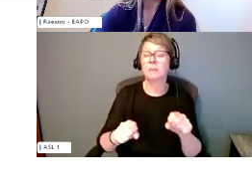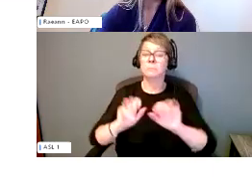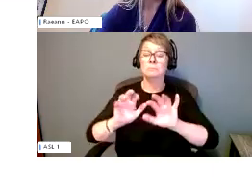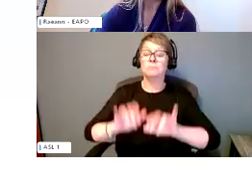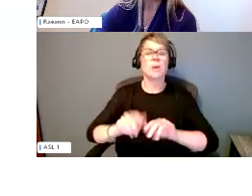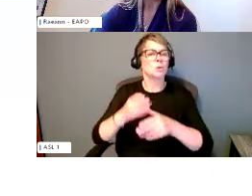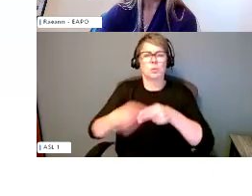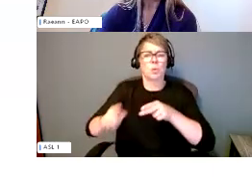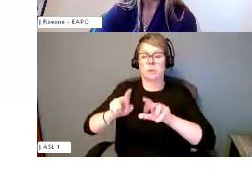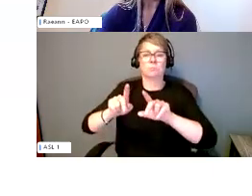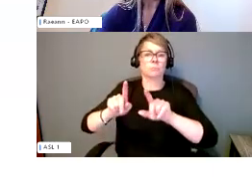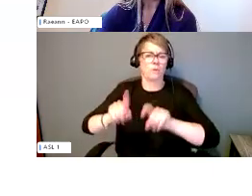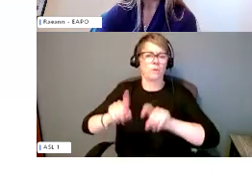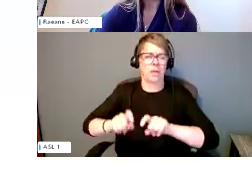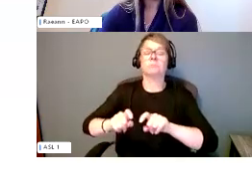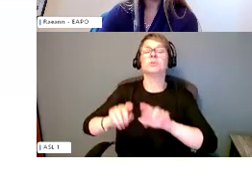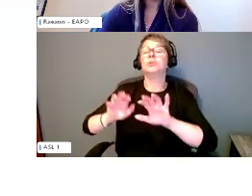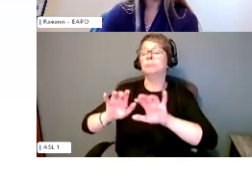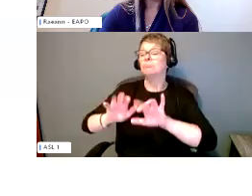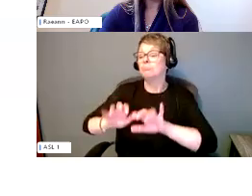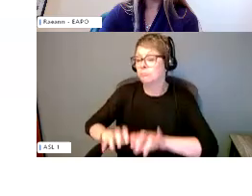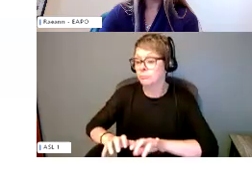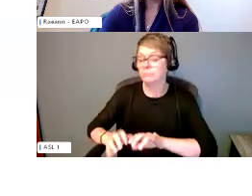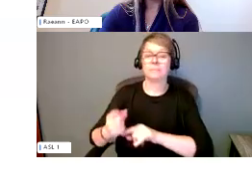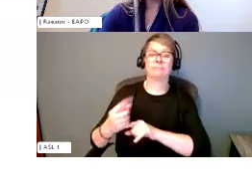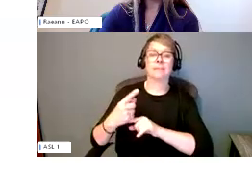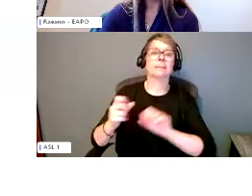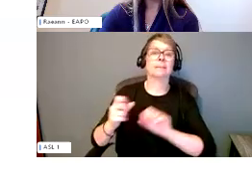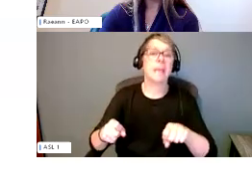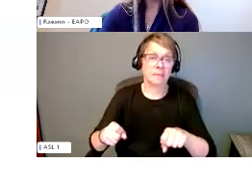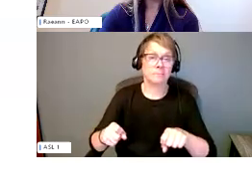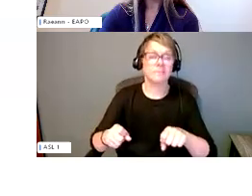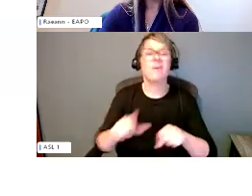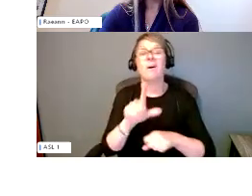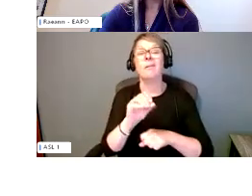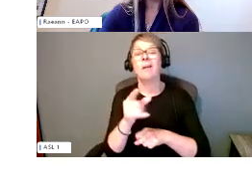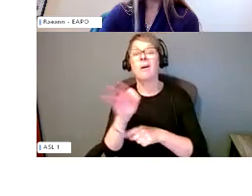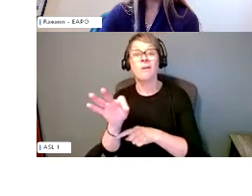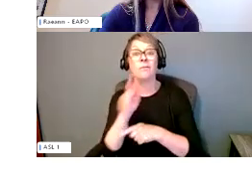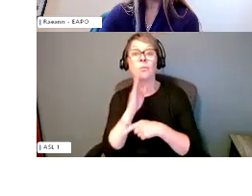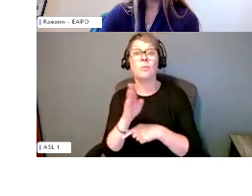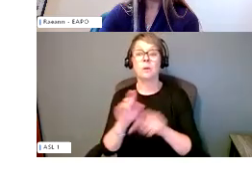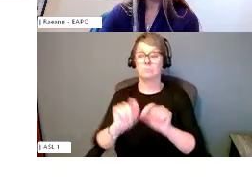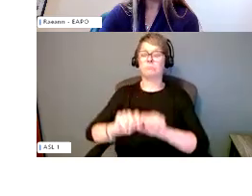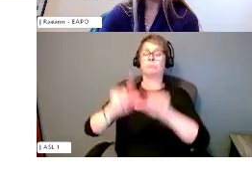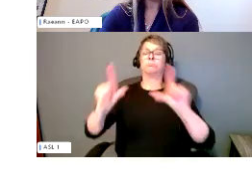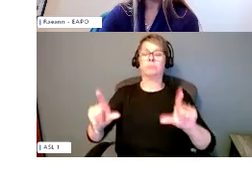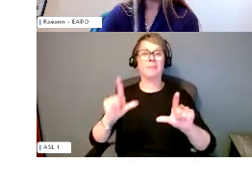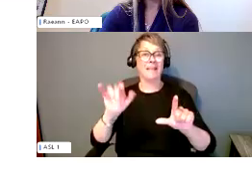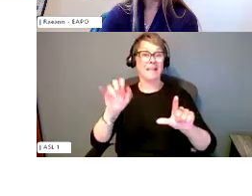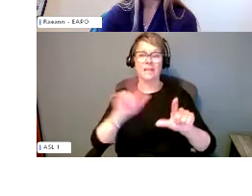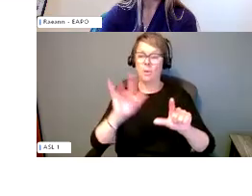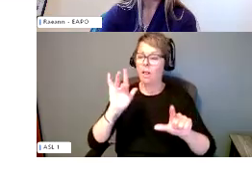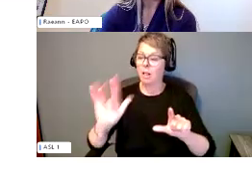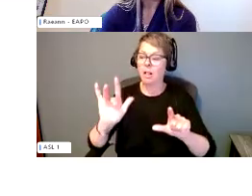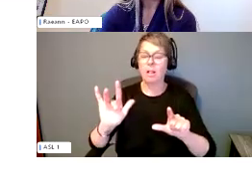survey after the event. When you log off, there'll be a pop-up link that you can click onto. We have a QR code that at